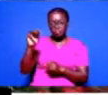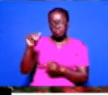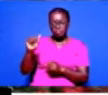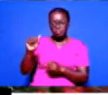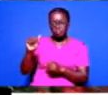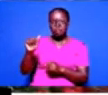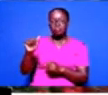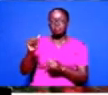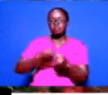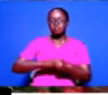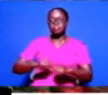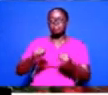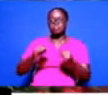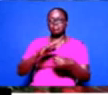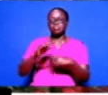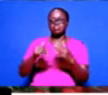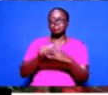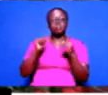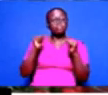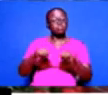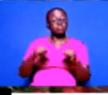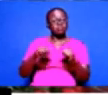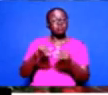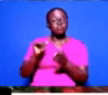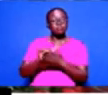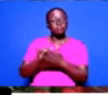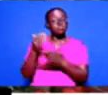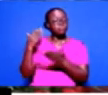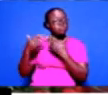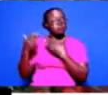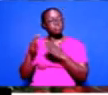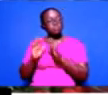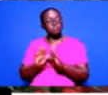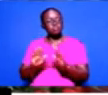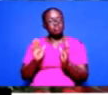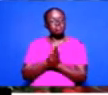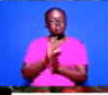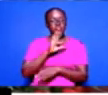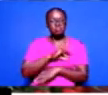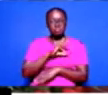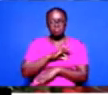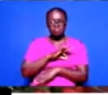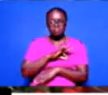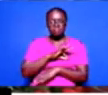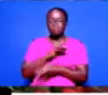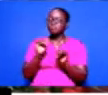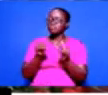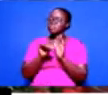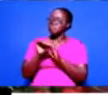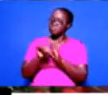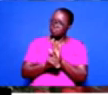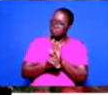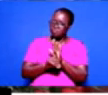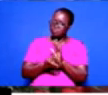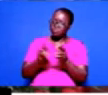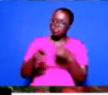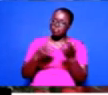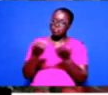Waithaka, they all concurred that Kibaki left a legacy with long-lasting benefits such as a new constitution, a revived